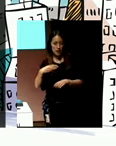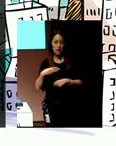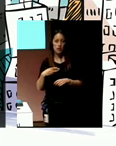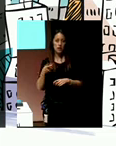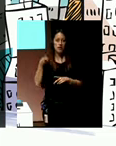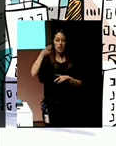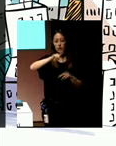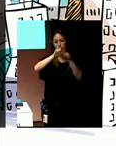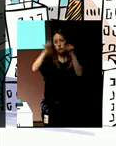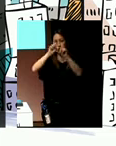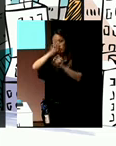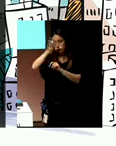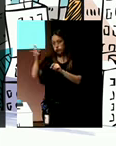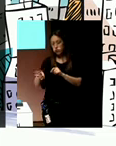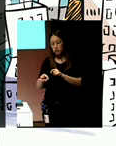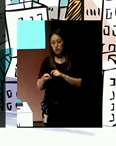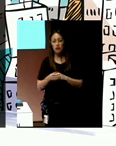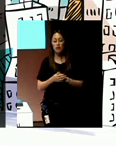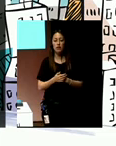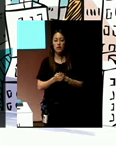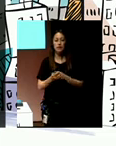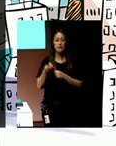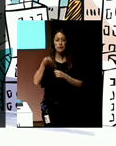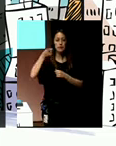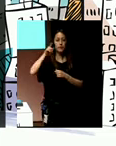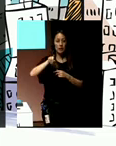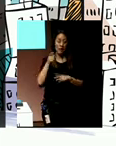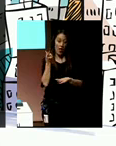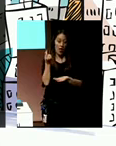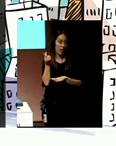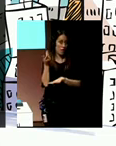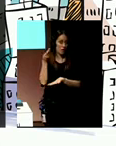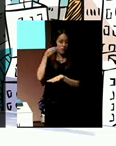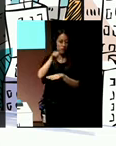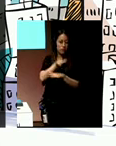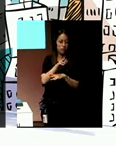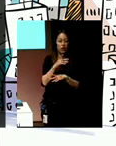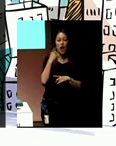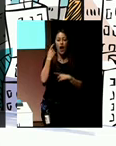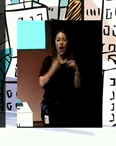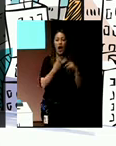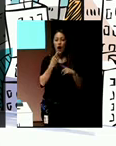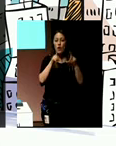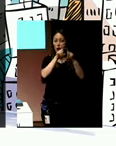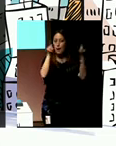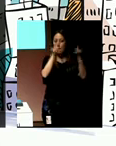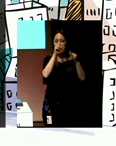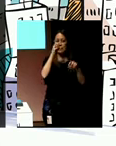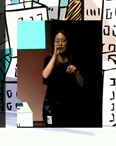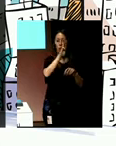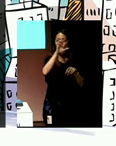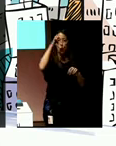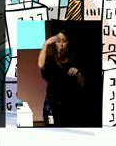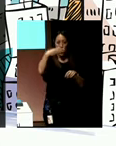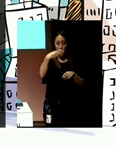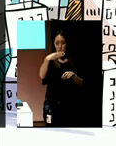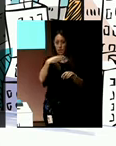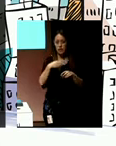and of Scopalto.com. Is an investor in several